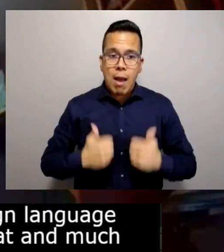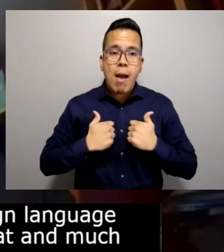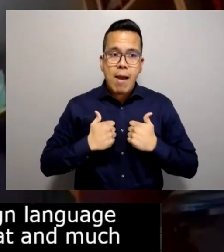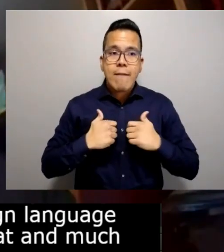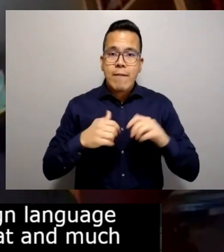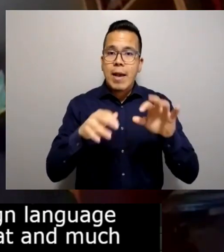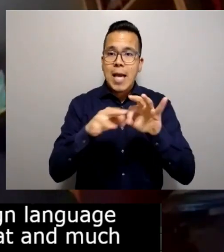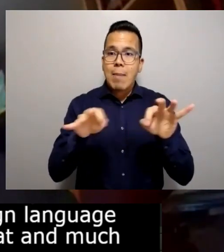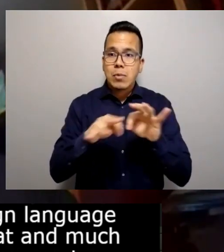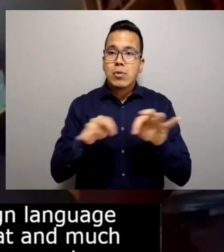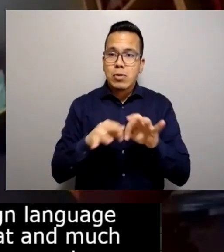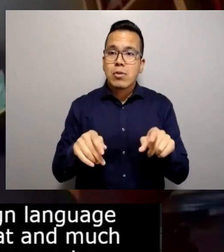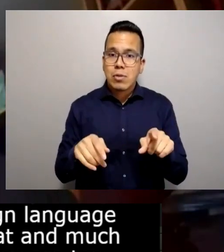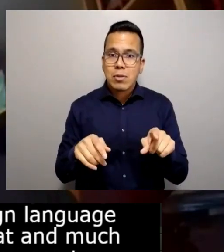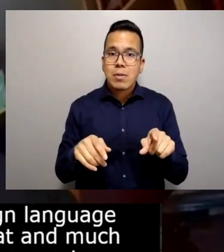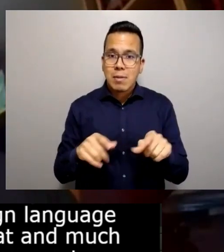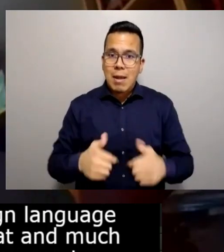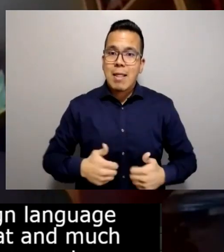too good for